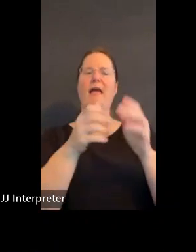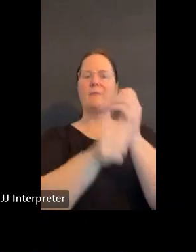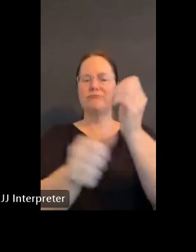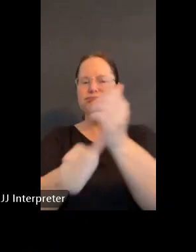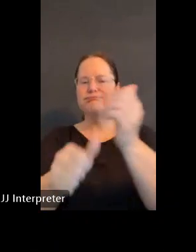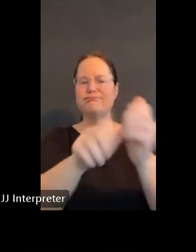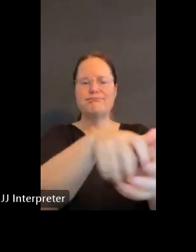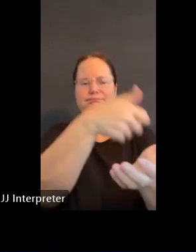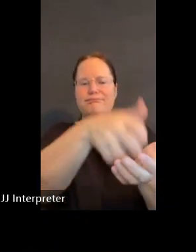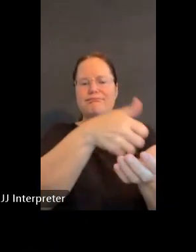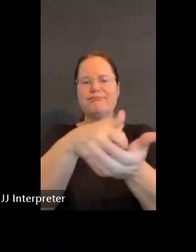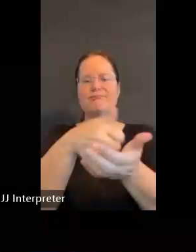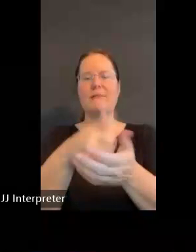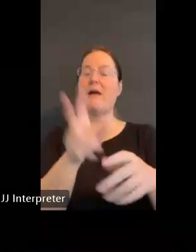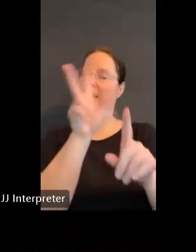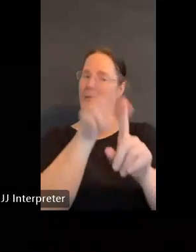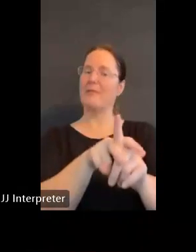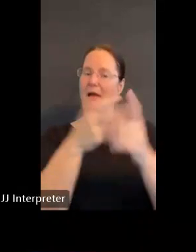Assistance animals